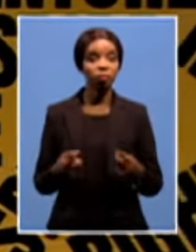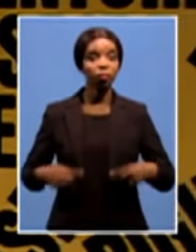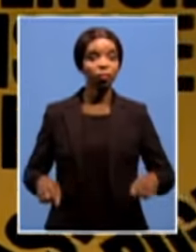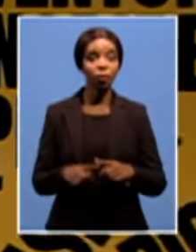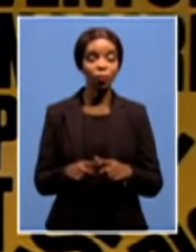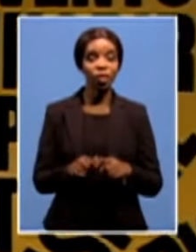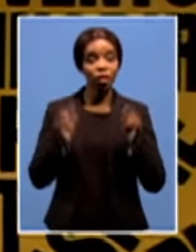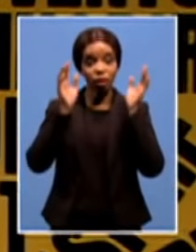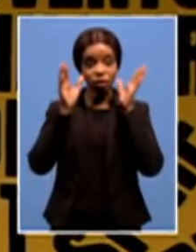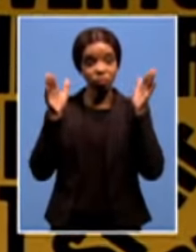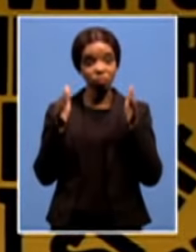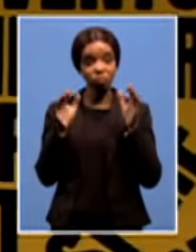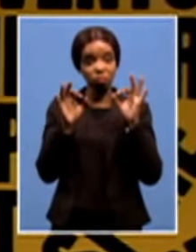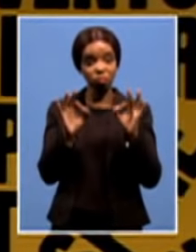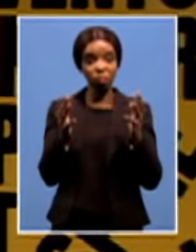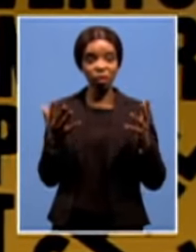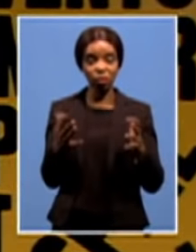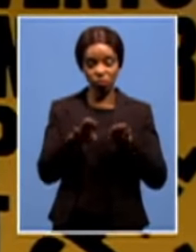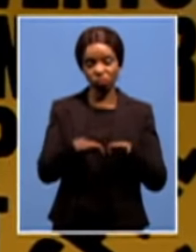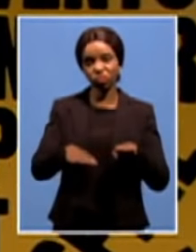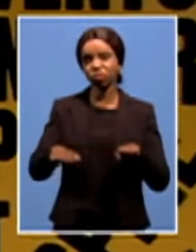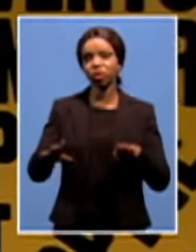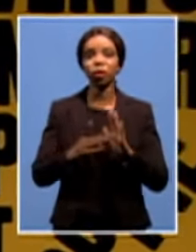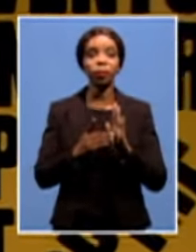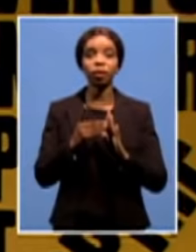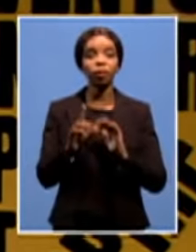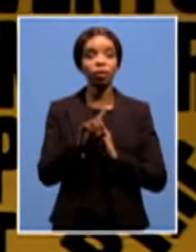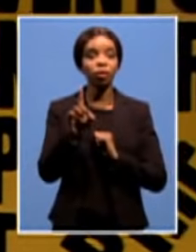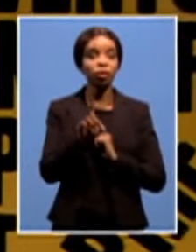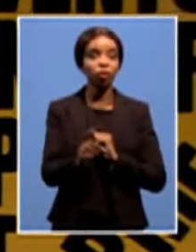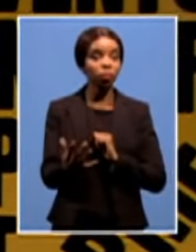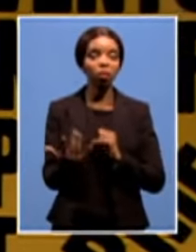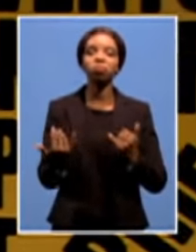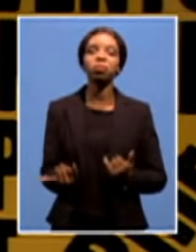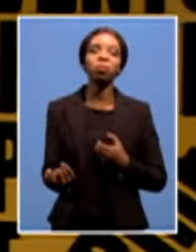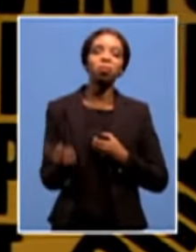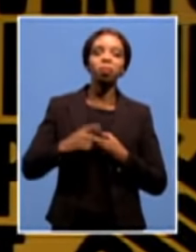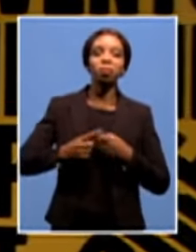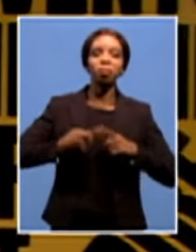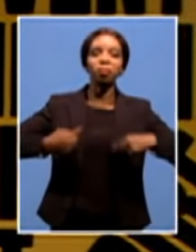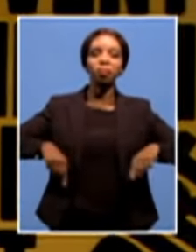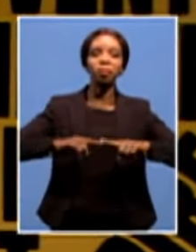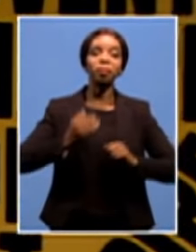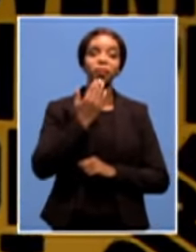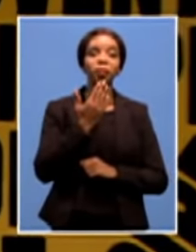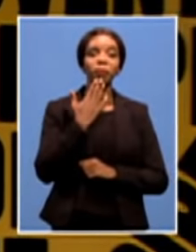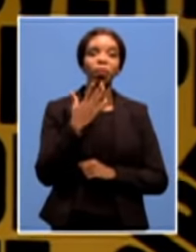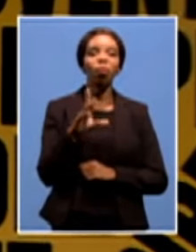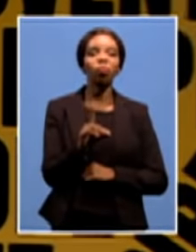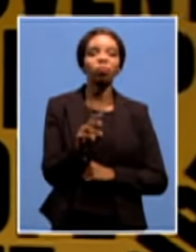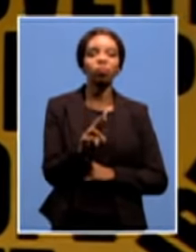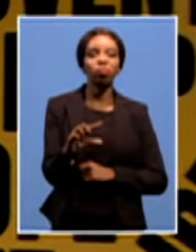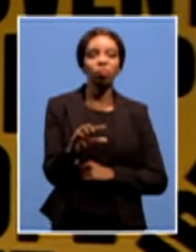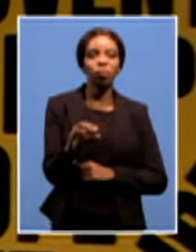enough attention to early childhood development? We're joined now by Dr. Logan Govender, who is the Education Program Manager